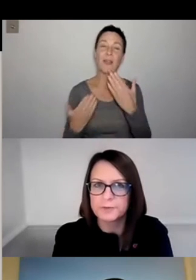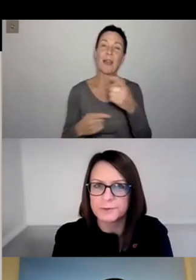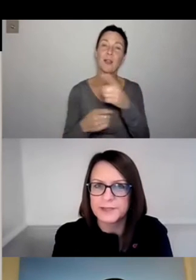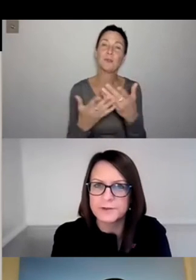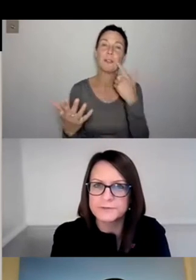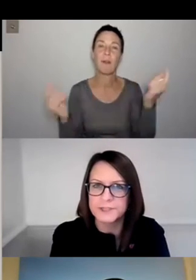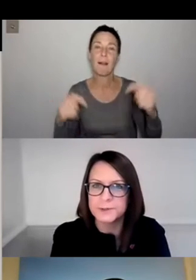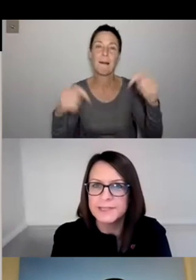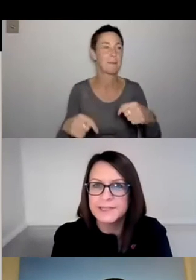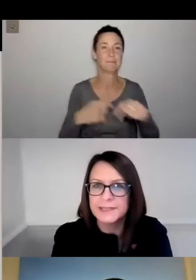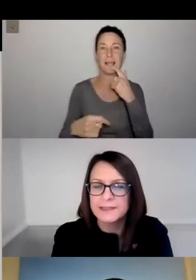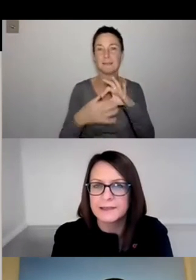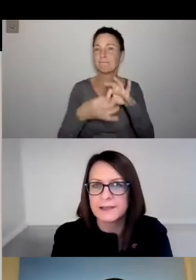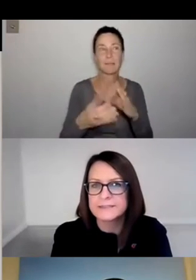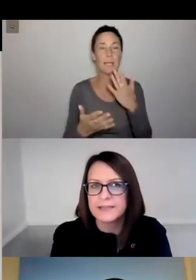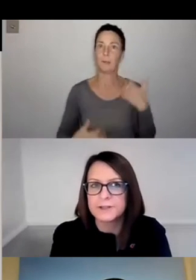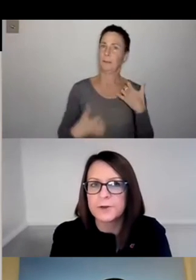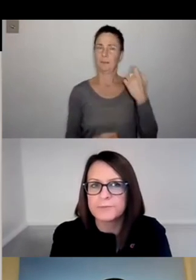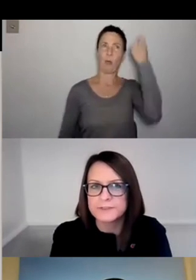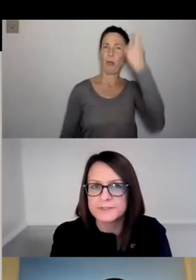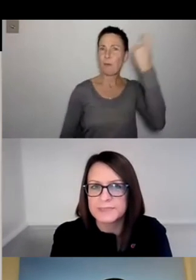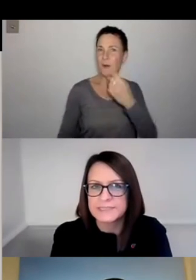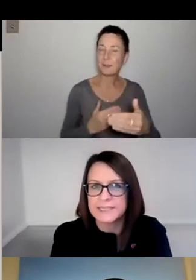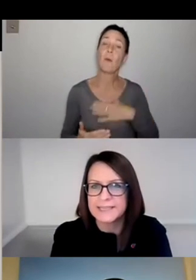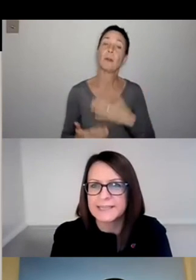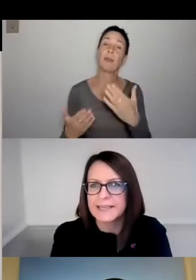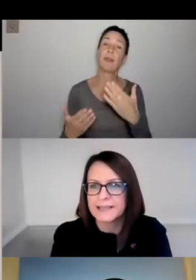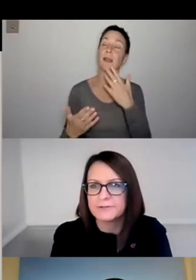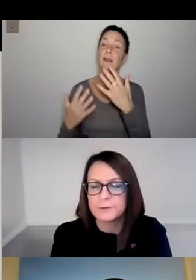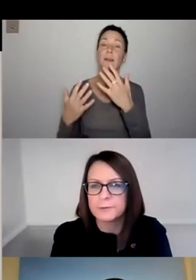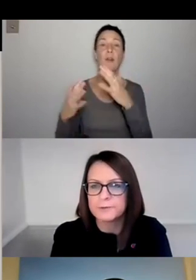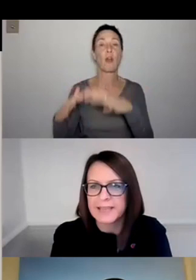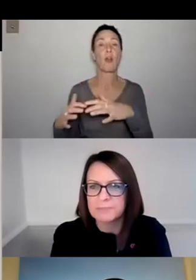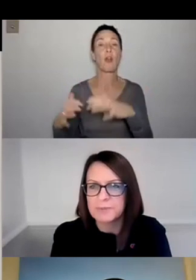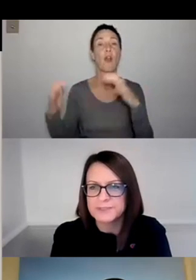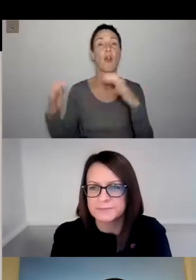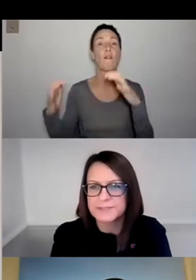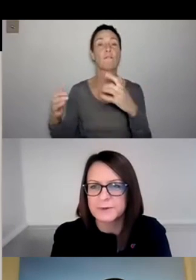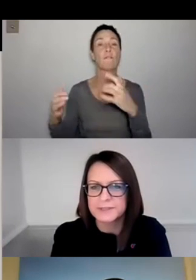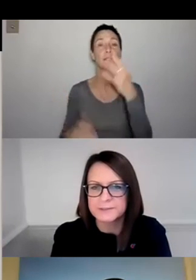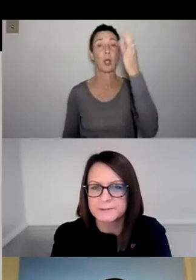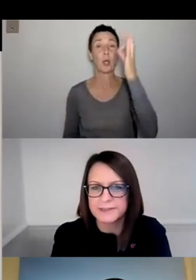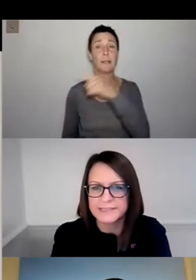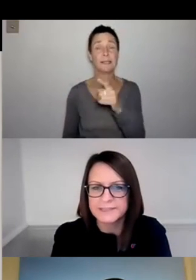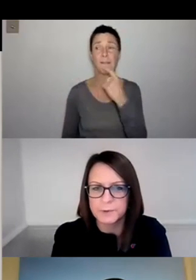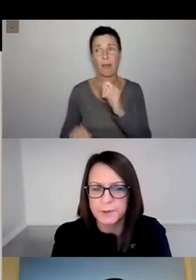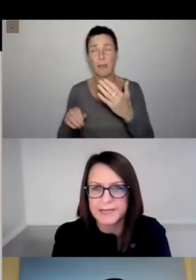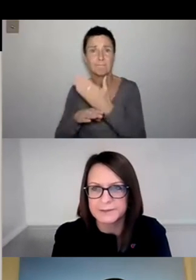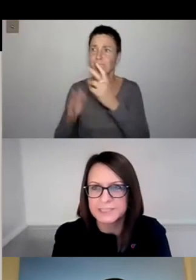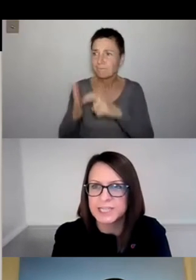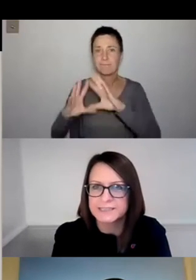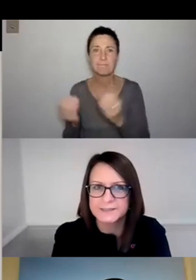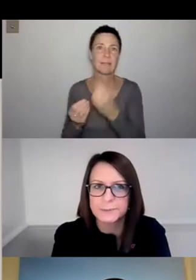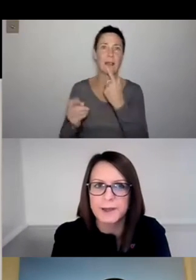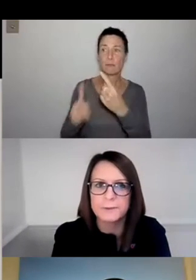and thought-provoking afternoon. I'd like to thank the conference committee again for all of their input and responding to everything so quickly